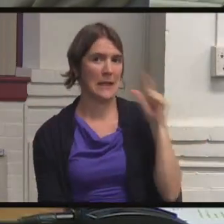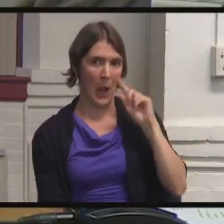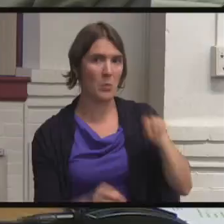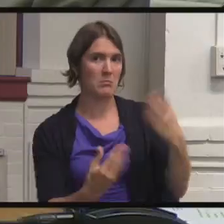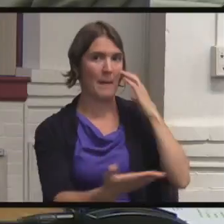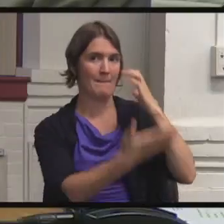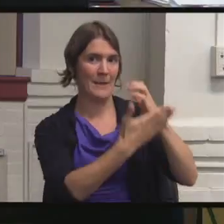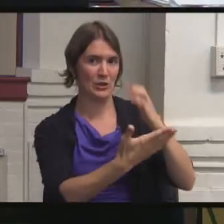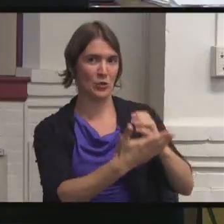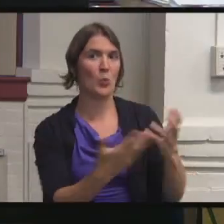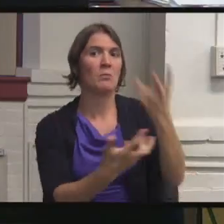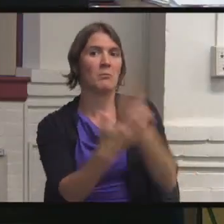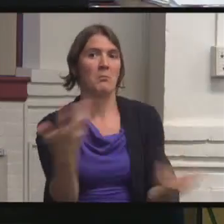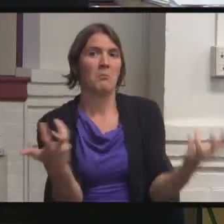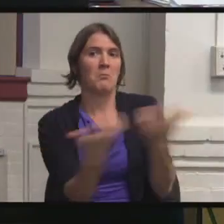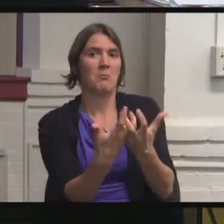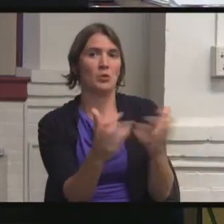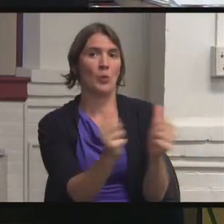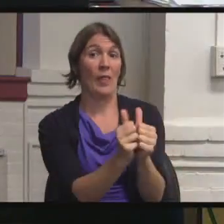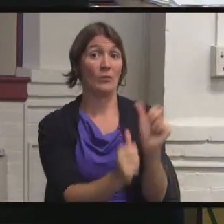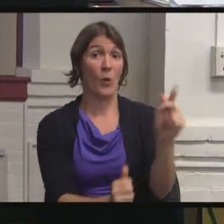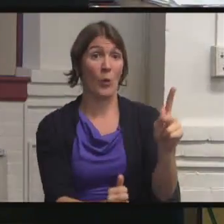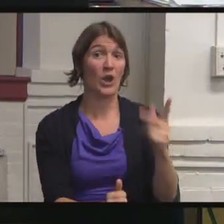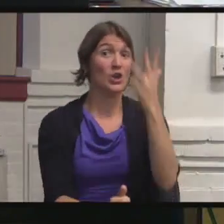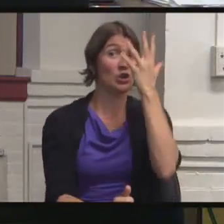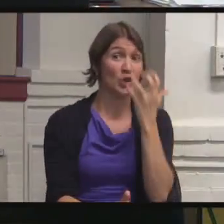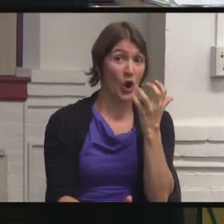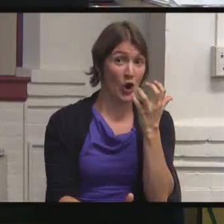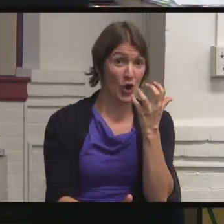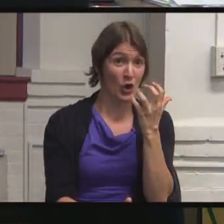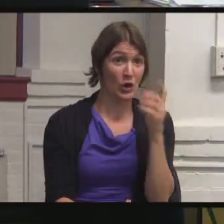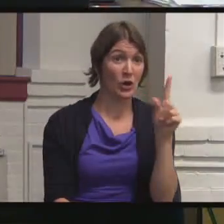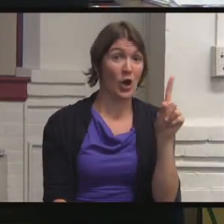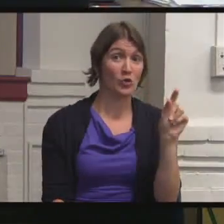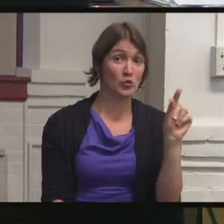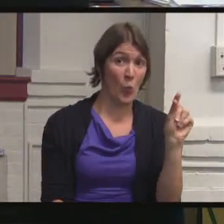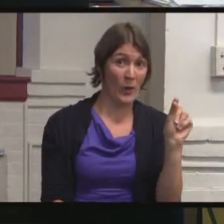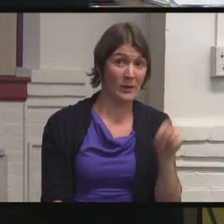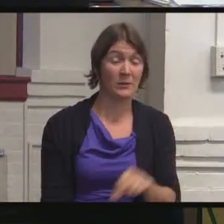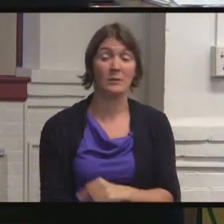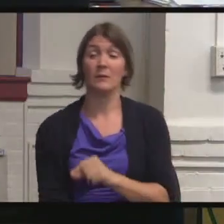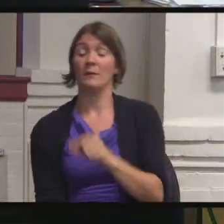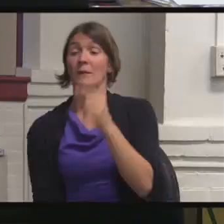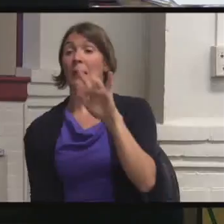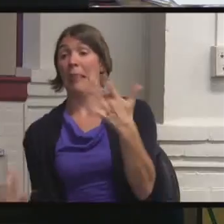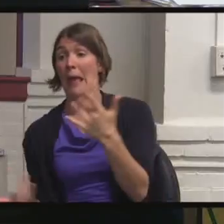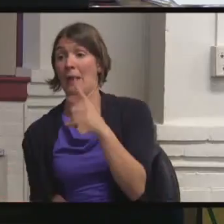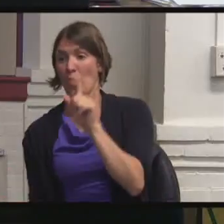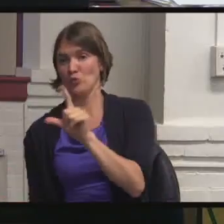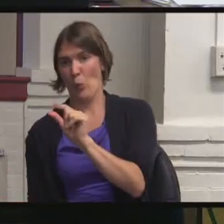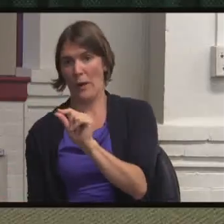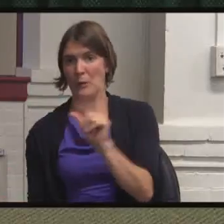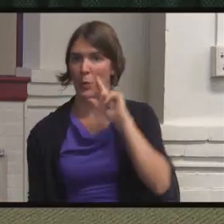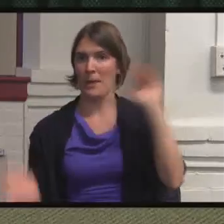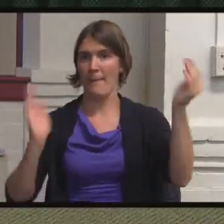Yes, we probably do them both together. In other words, we do. Dark color, 20 feet shorter. Yeah. And the only other